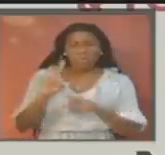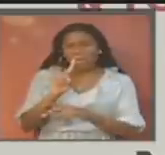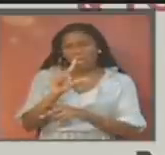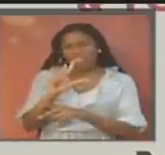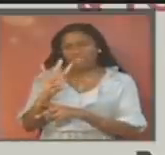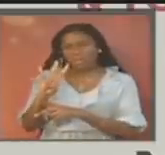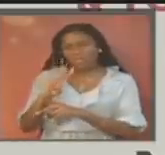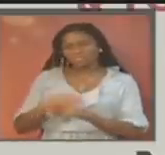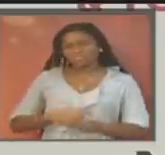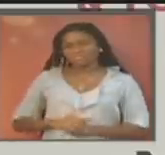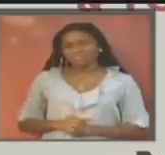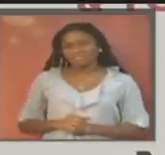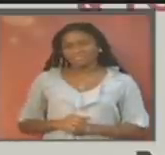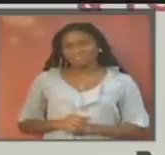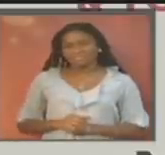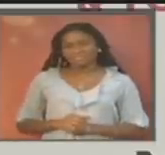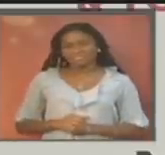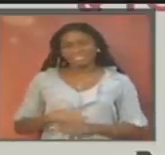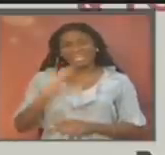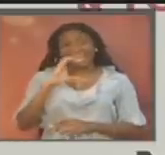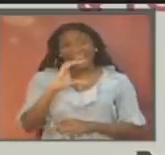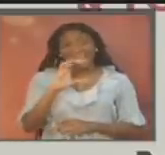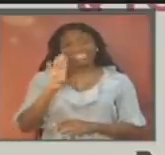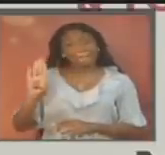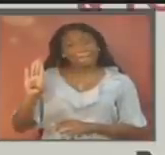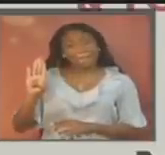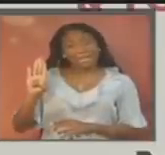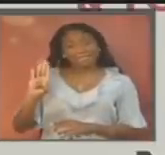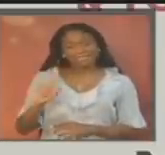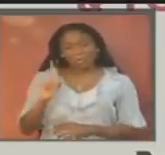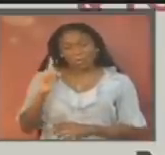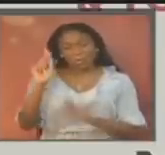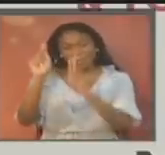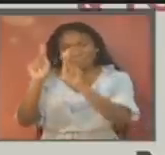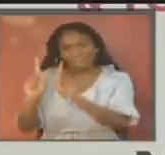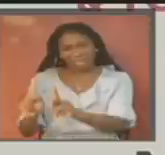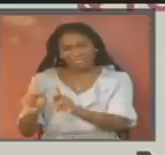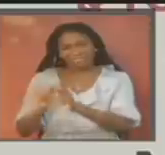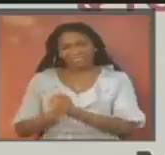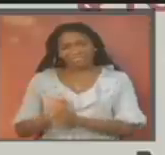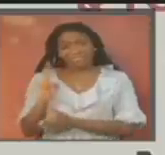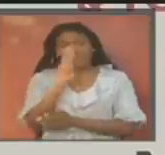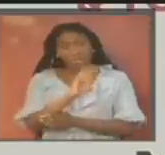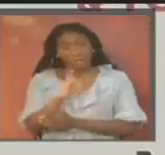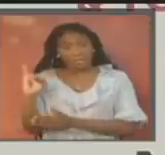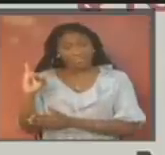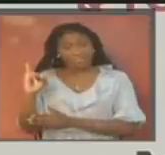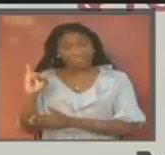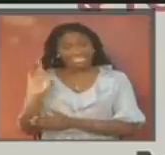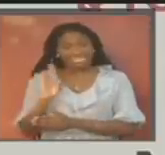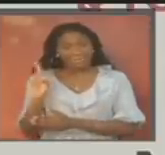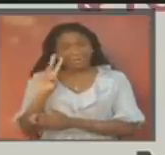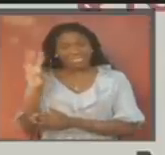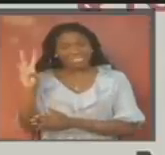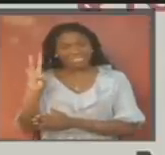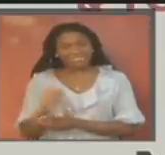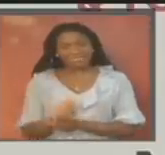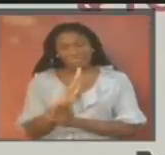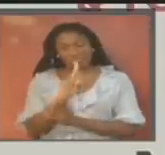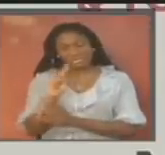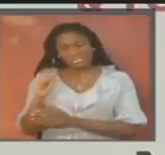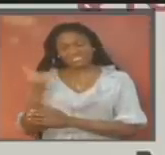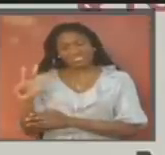134, are broken down as follows. At the Claxton Bay Correctional Facility, 1 person, UE Daybay, 26, UTT Valsine,